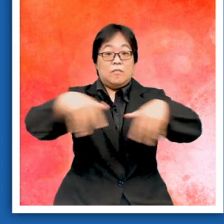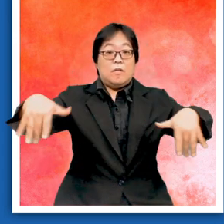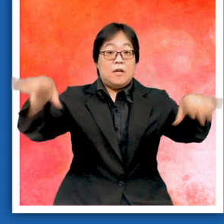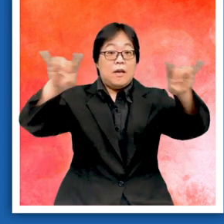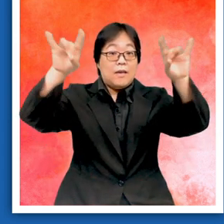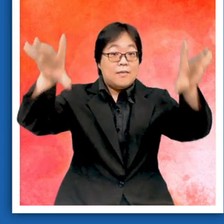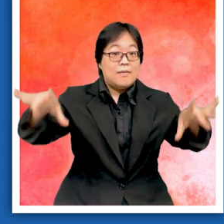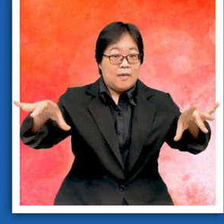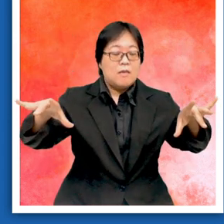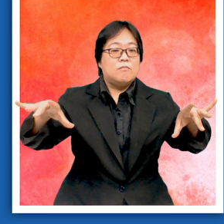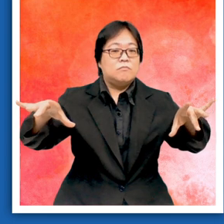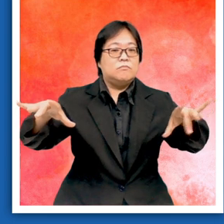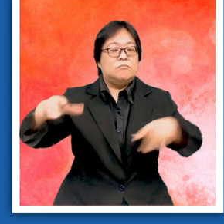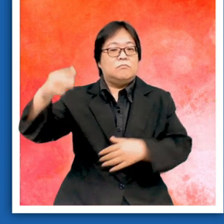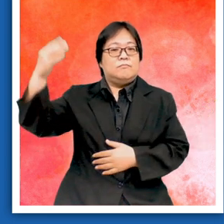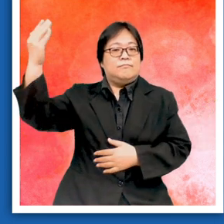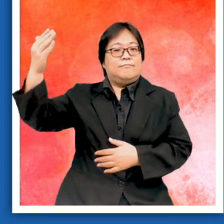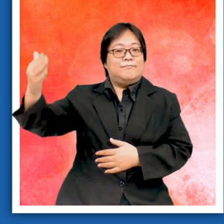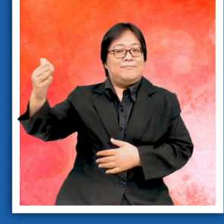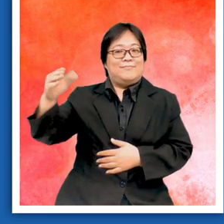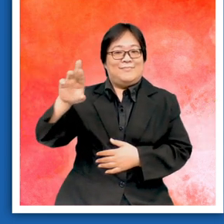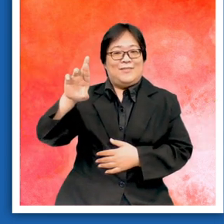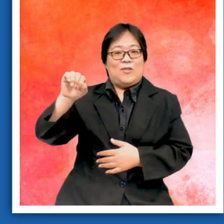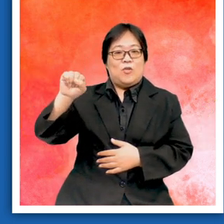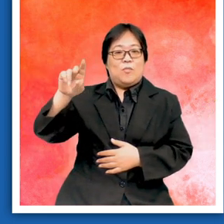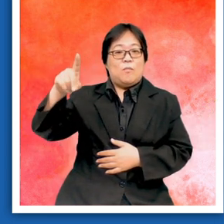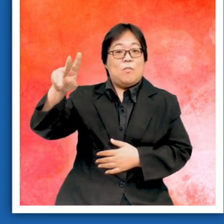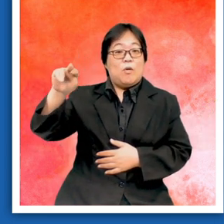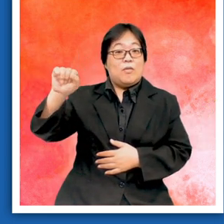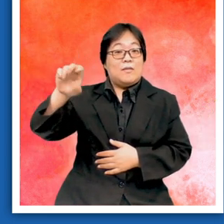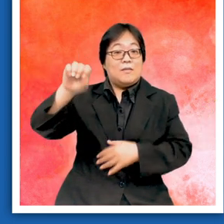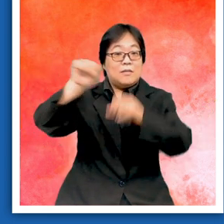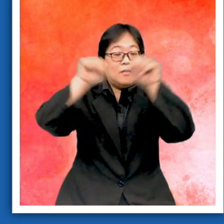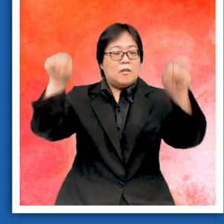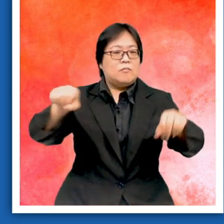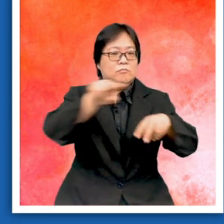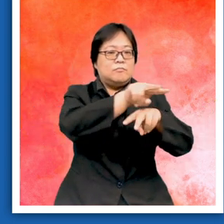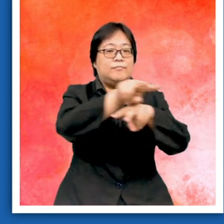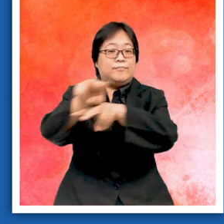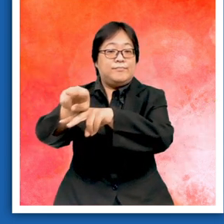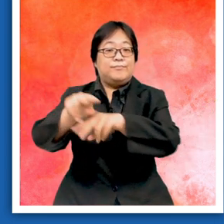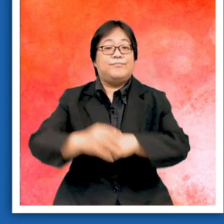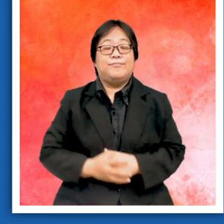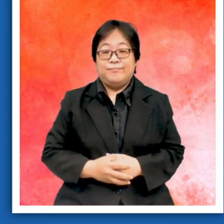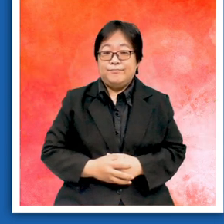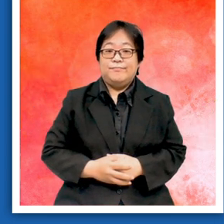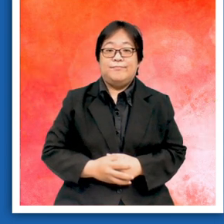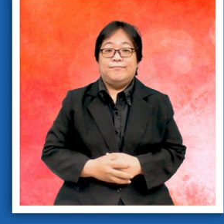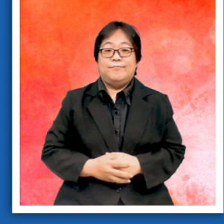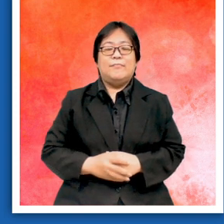online exam is being watched by the responder system. All right,